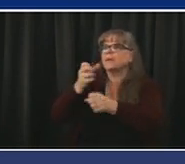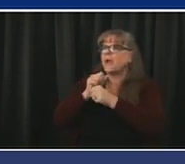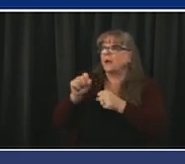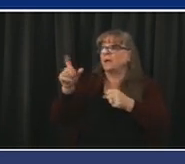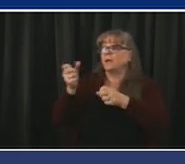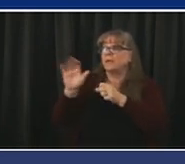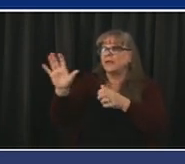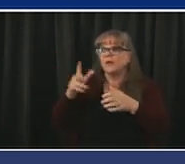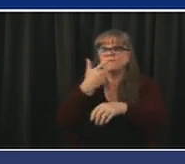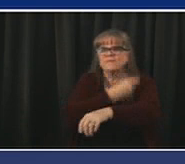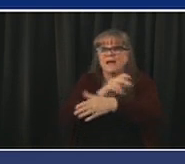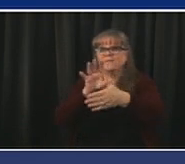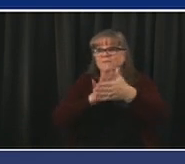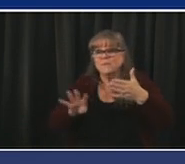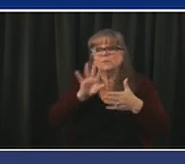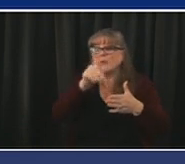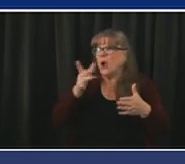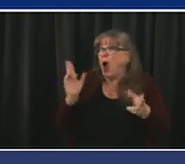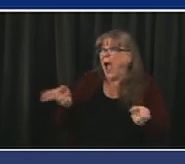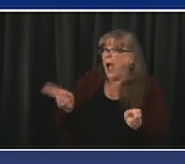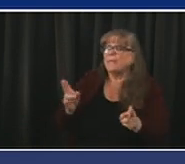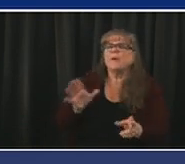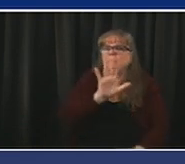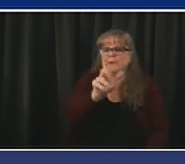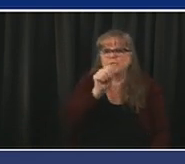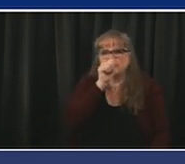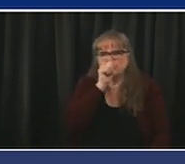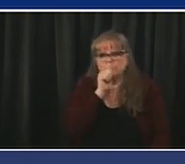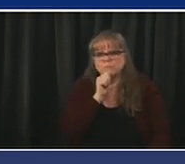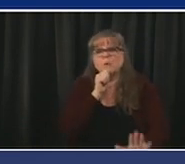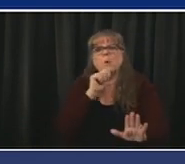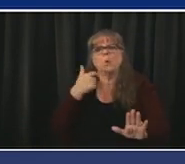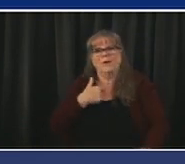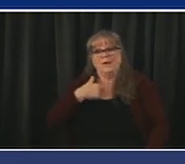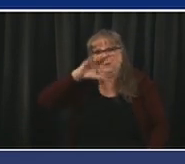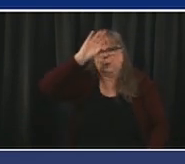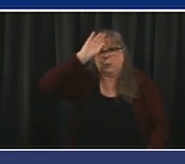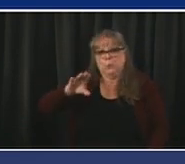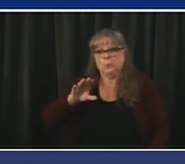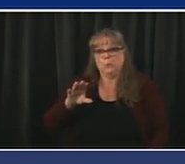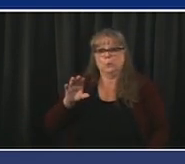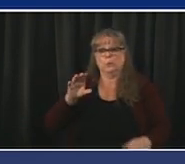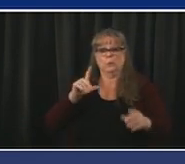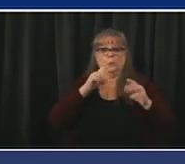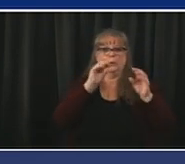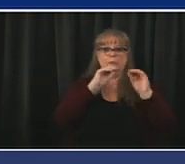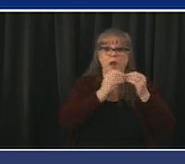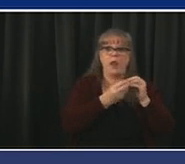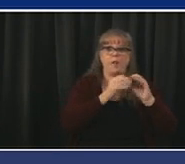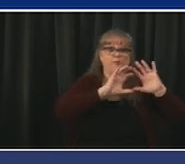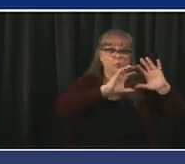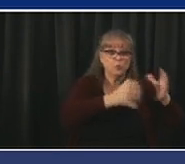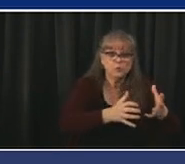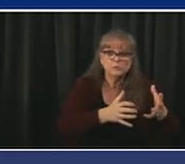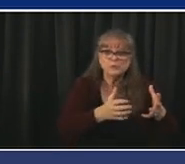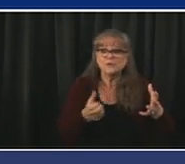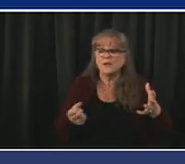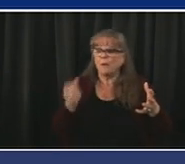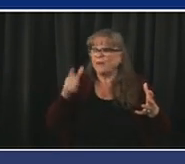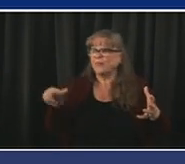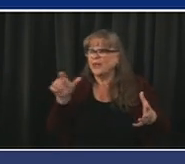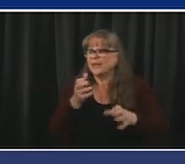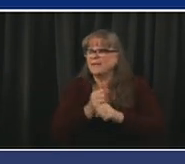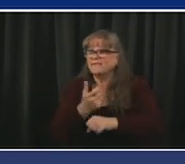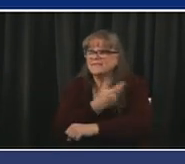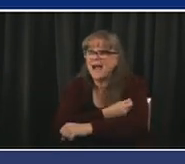right? And we know the numbers, we know the groups, we know you'll get it. Doesn't mean everybody, just the number, everybody can't get it that first day